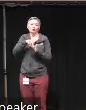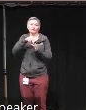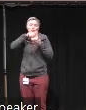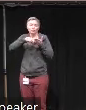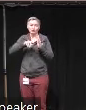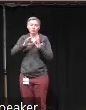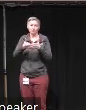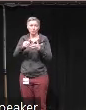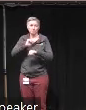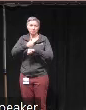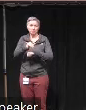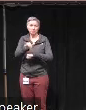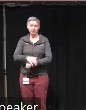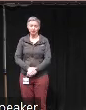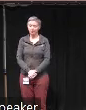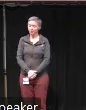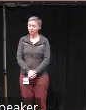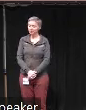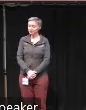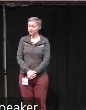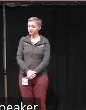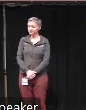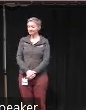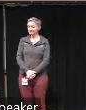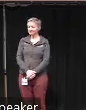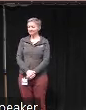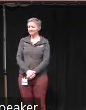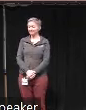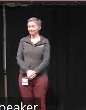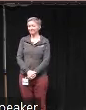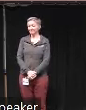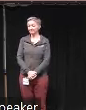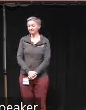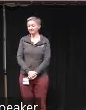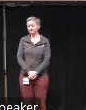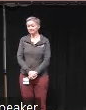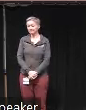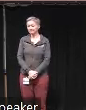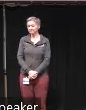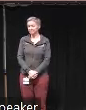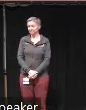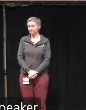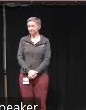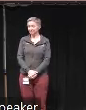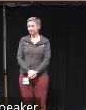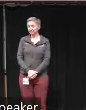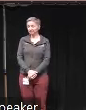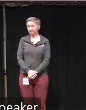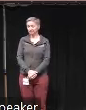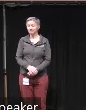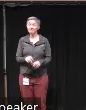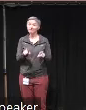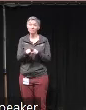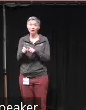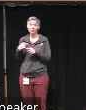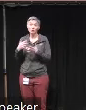also happening as well. We also want to be able to expand our